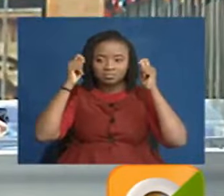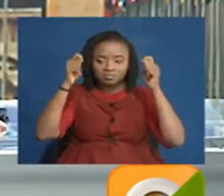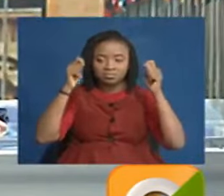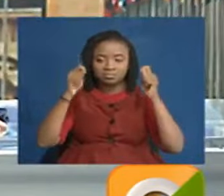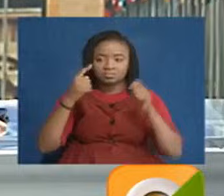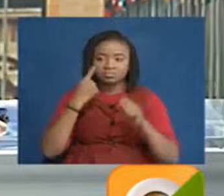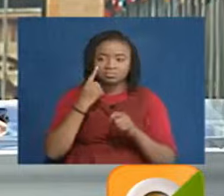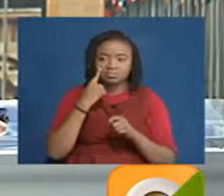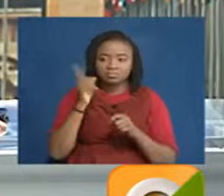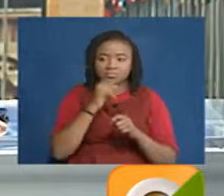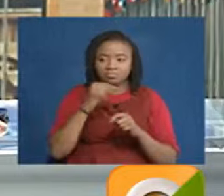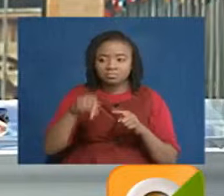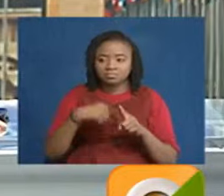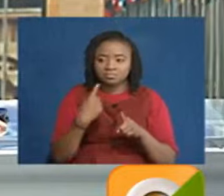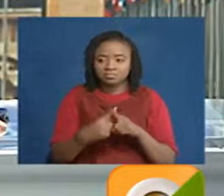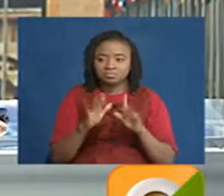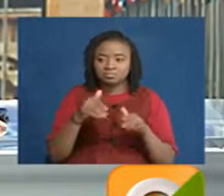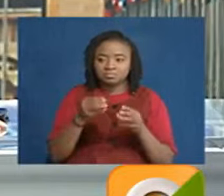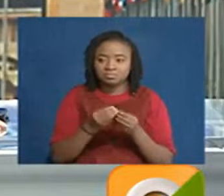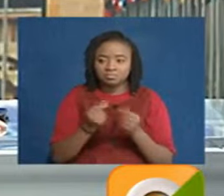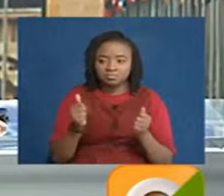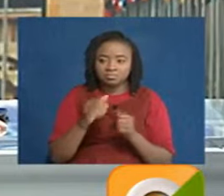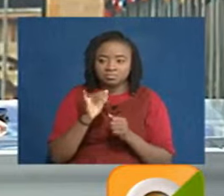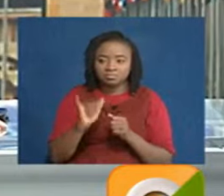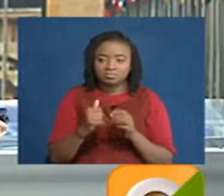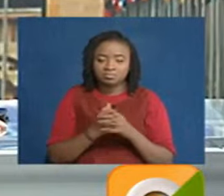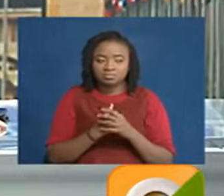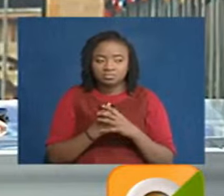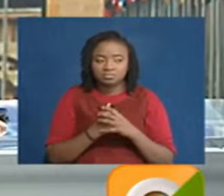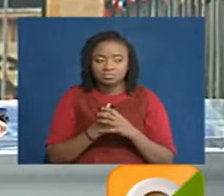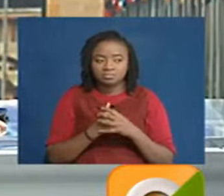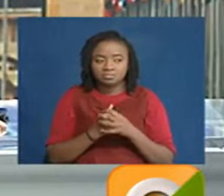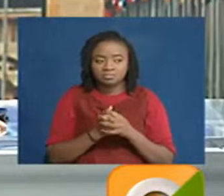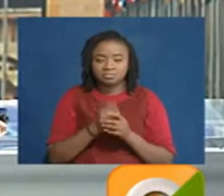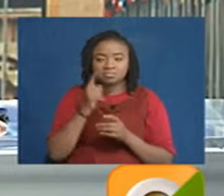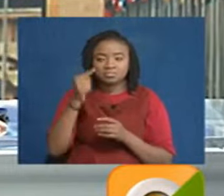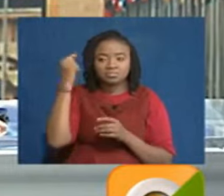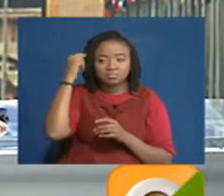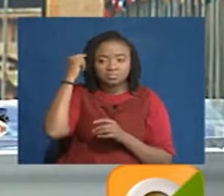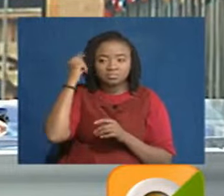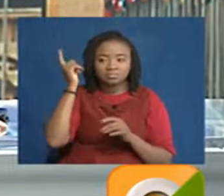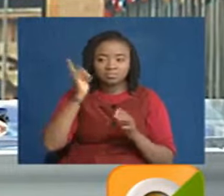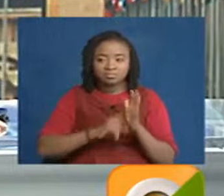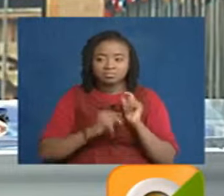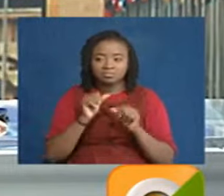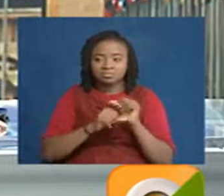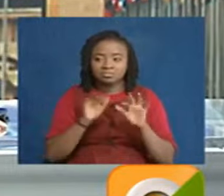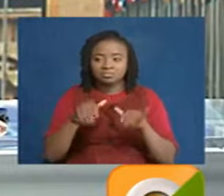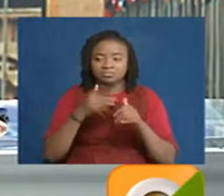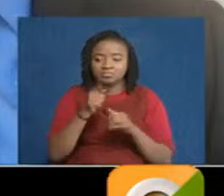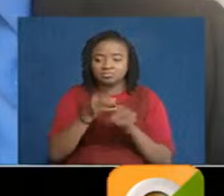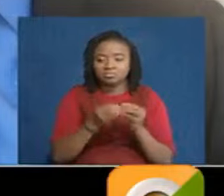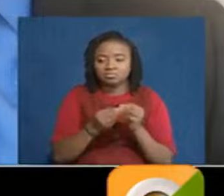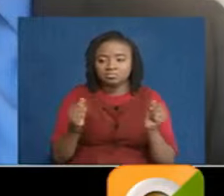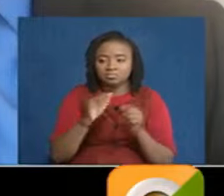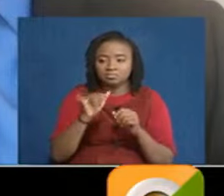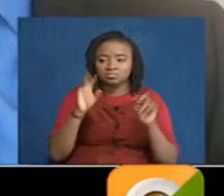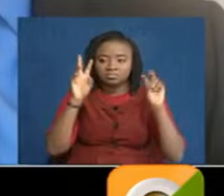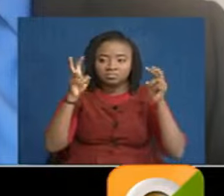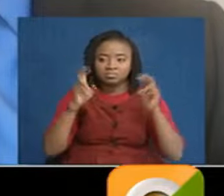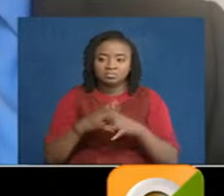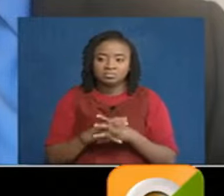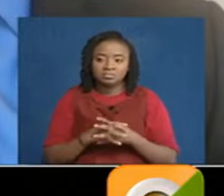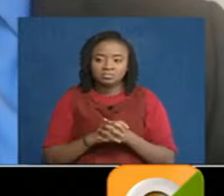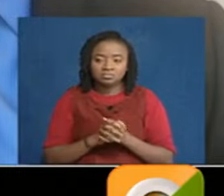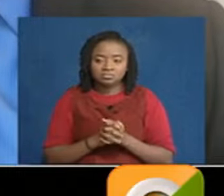this year and how they were handled by police. What do you make of how he handled questions to do with that on the global stage?